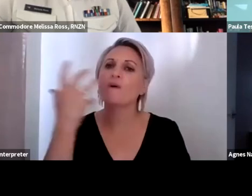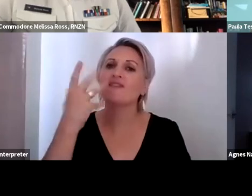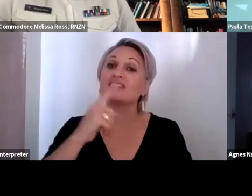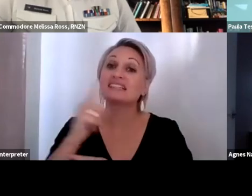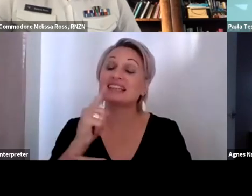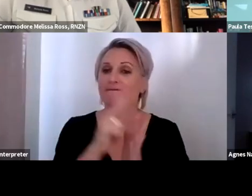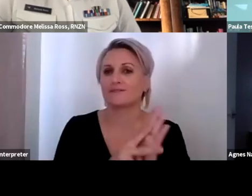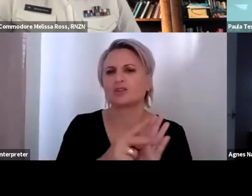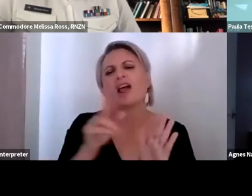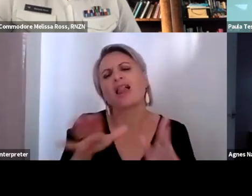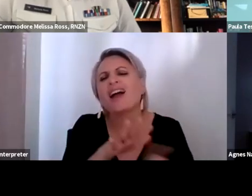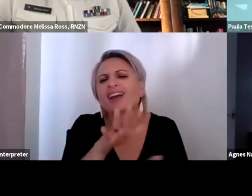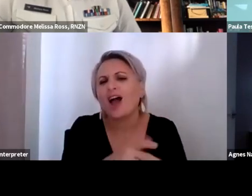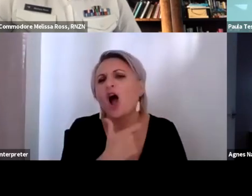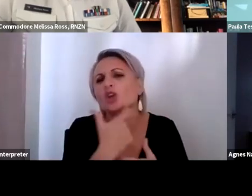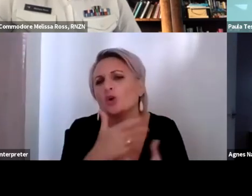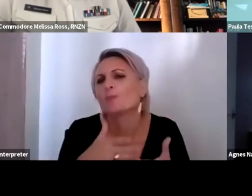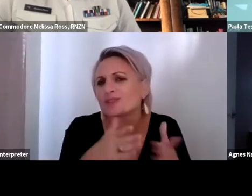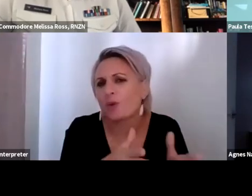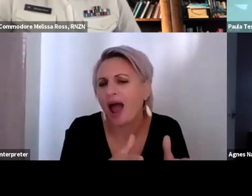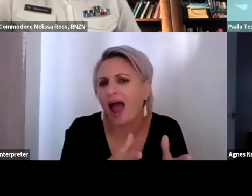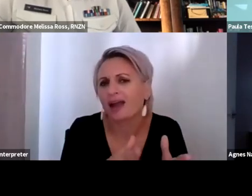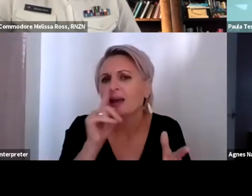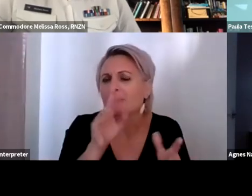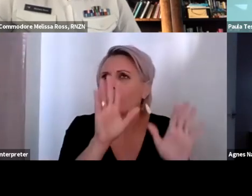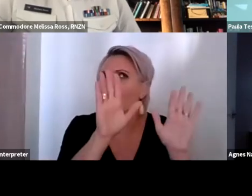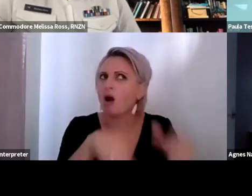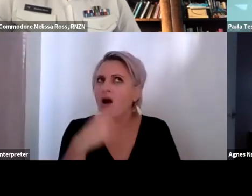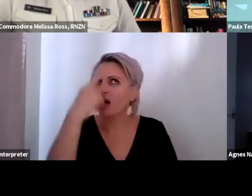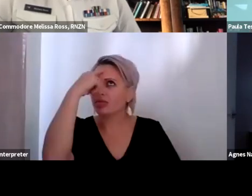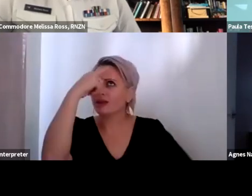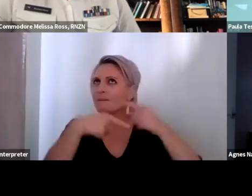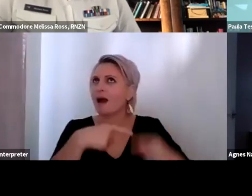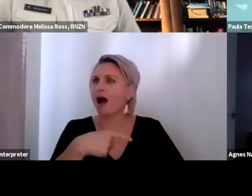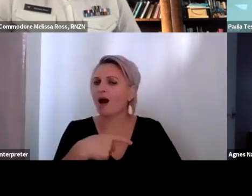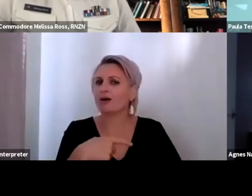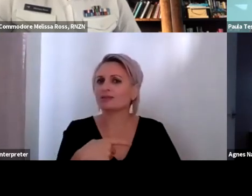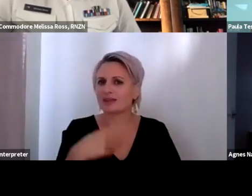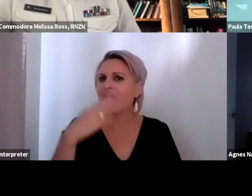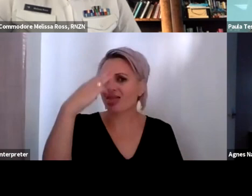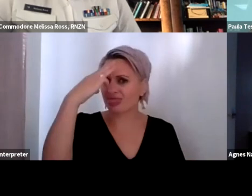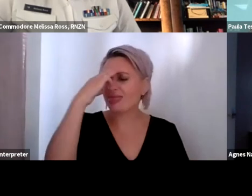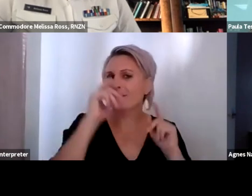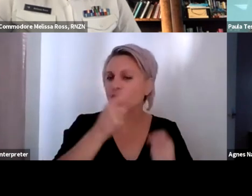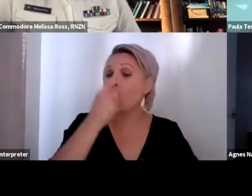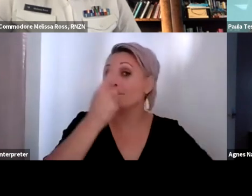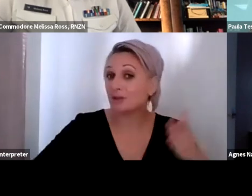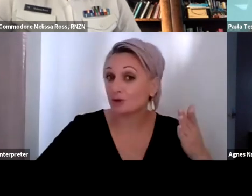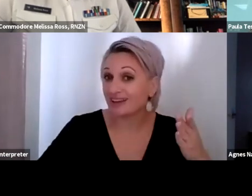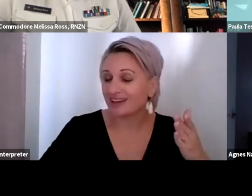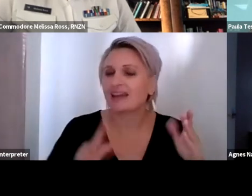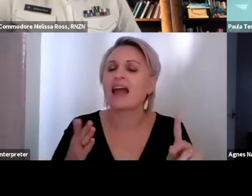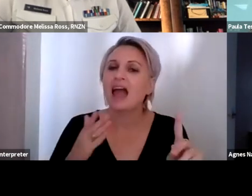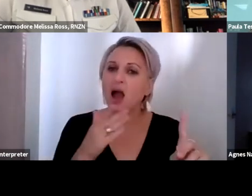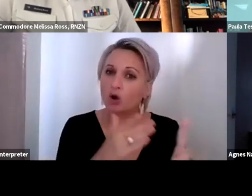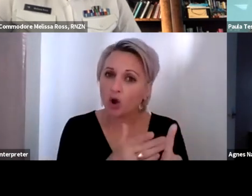in a humorous way, get people to think about the motherhood penalty. Part of the intention is that although there is evidence